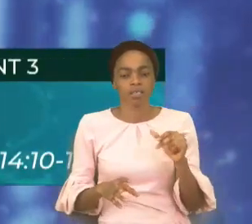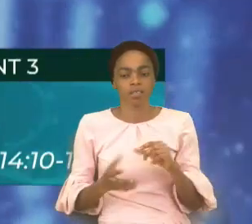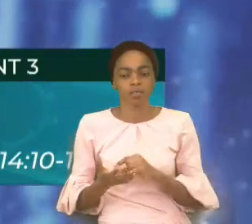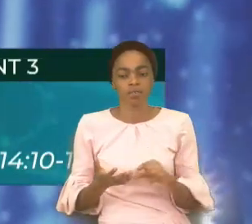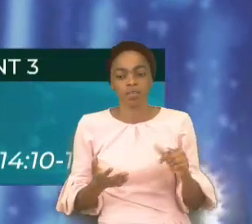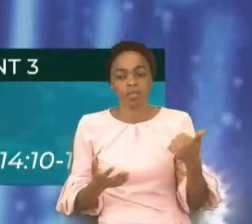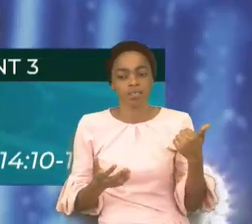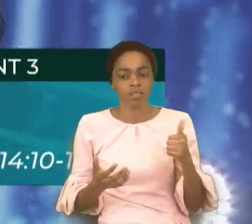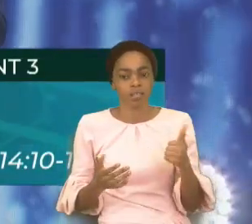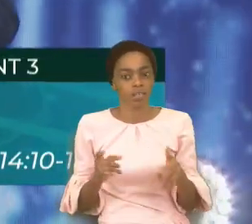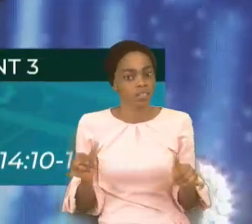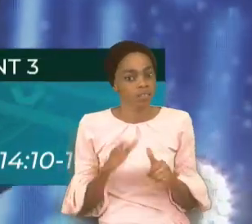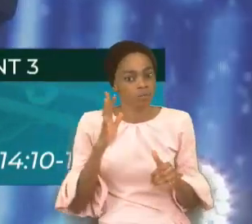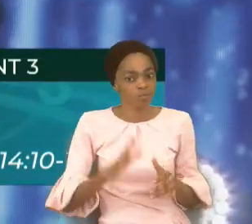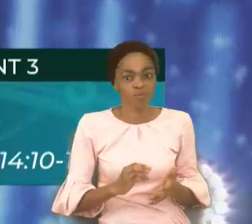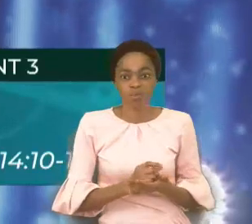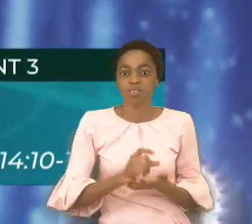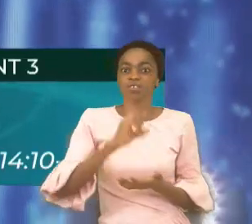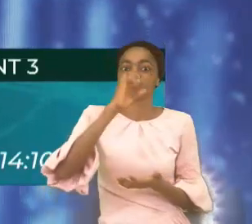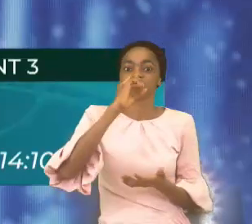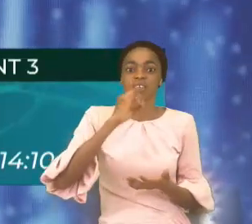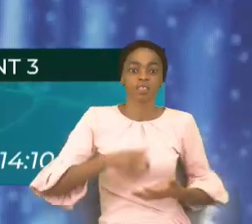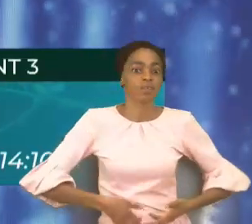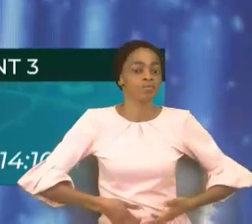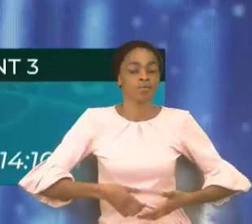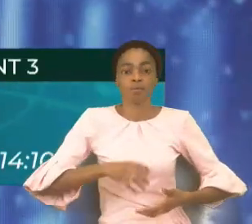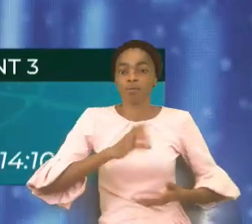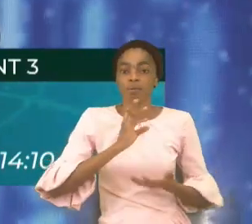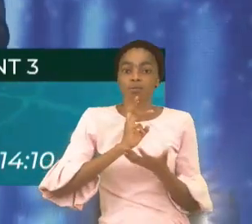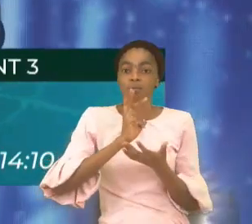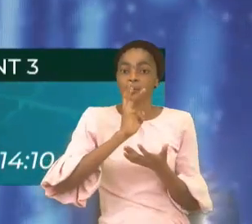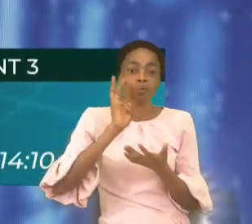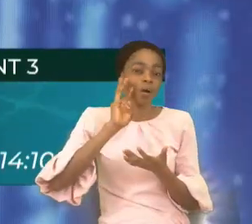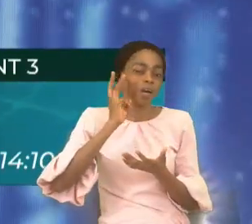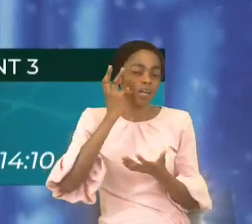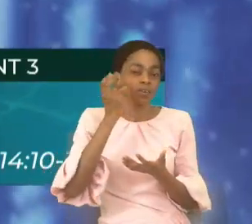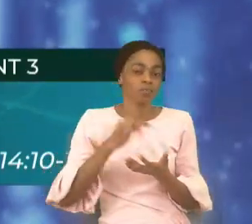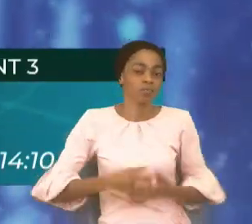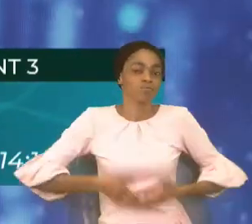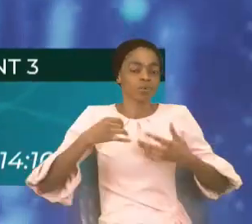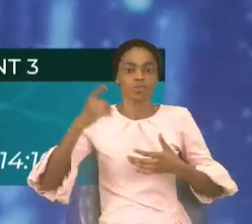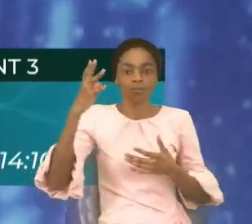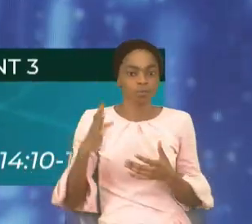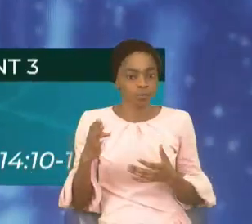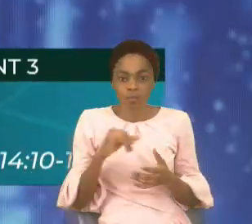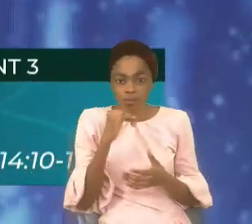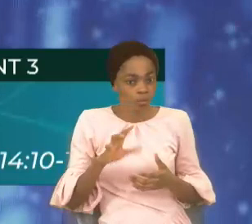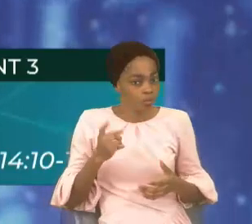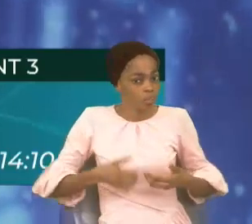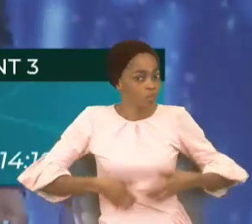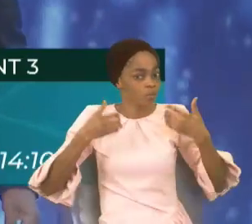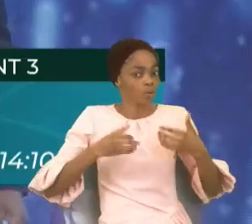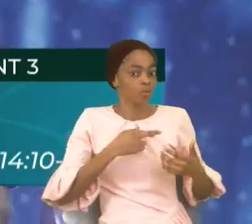Nebuchadnezzar, the fury of Nebuchadnezzar, but the wrath of God, which is poured out without